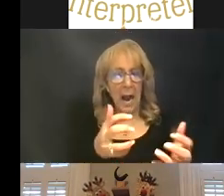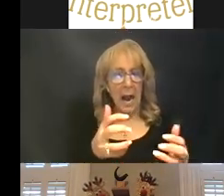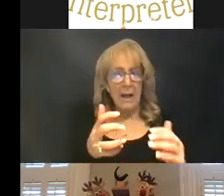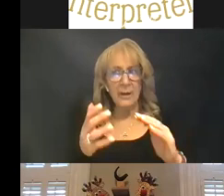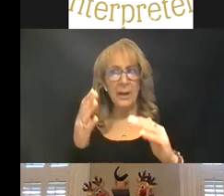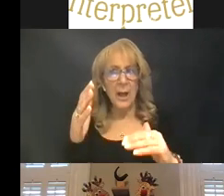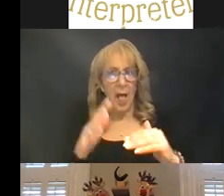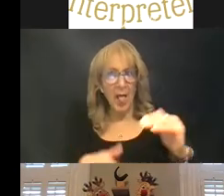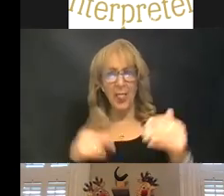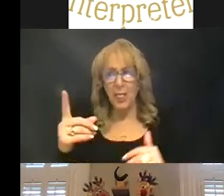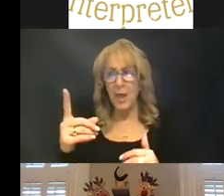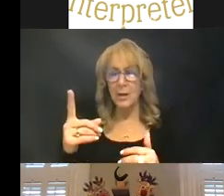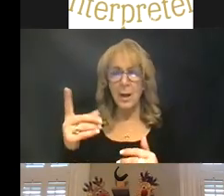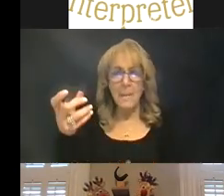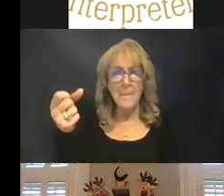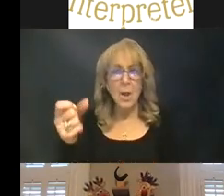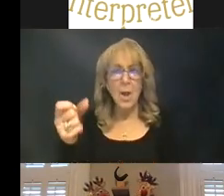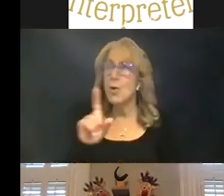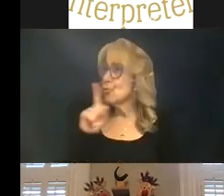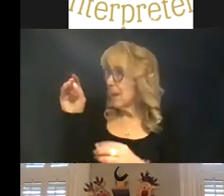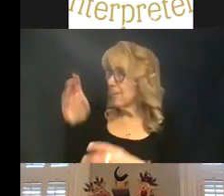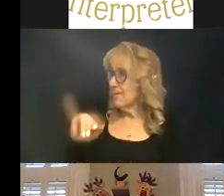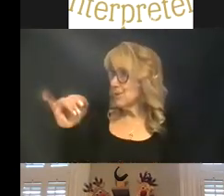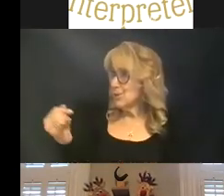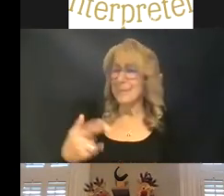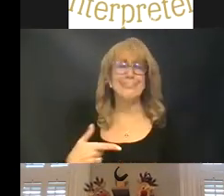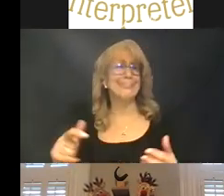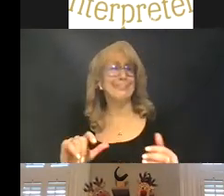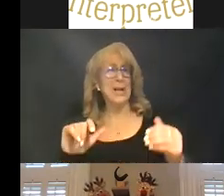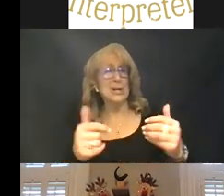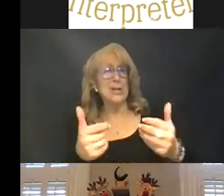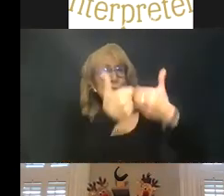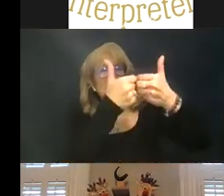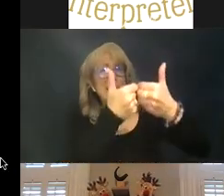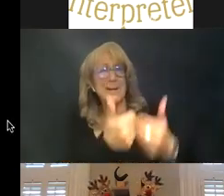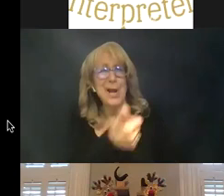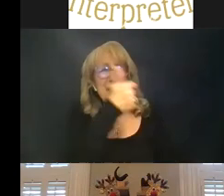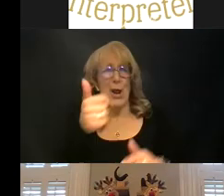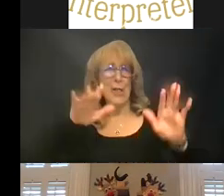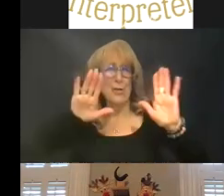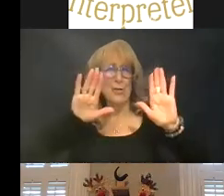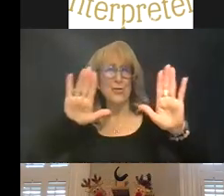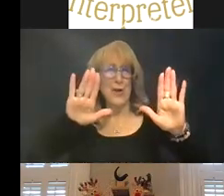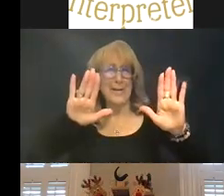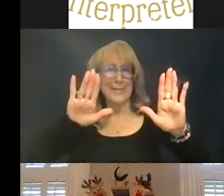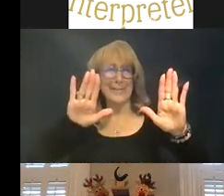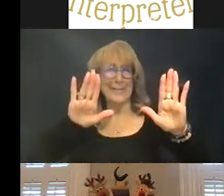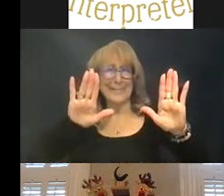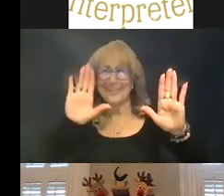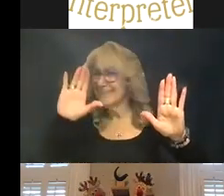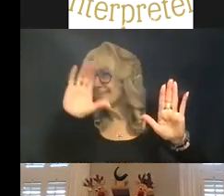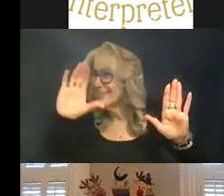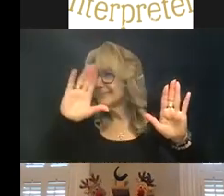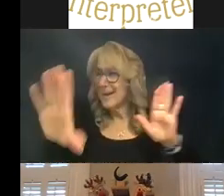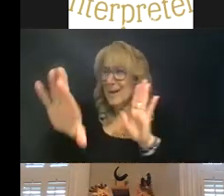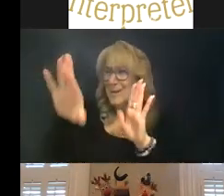Brilliant, Professor J. Cheers to another great discovery. So that's an experiment you can actually